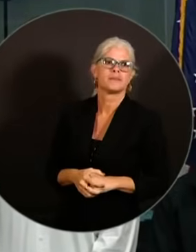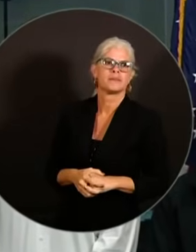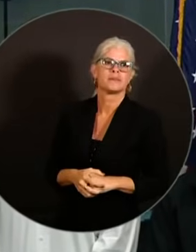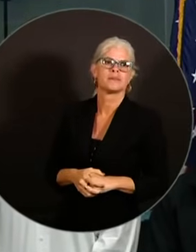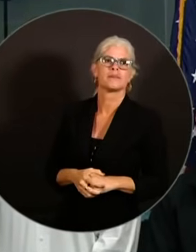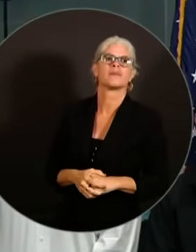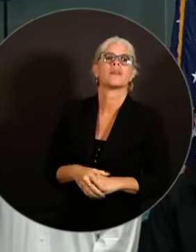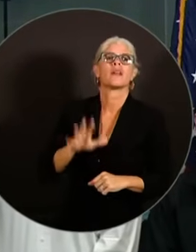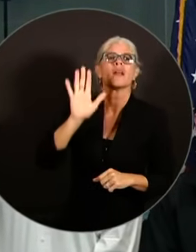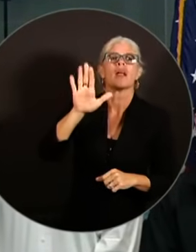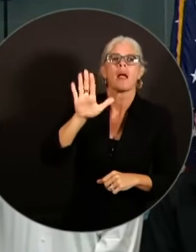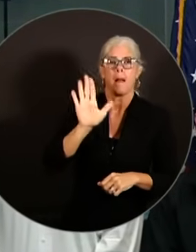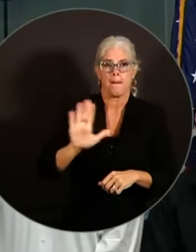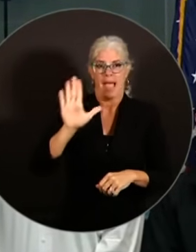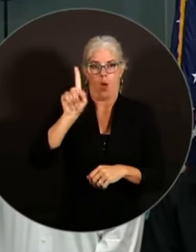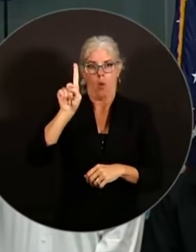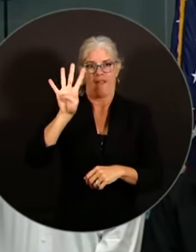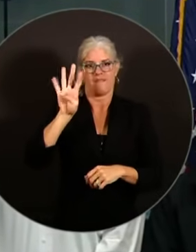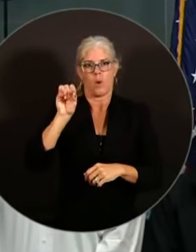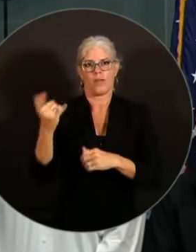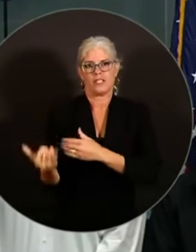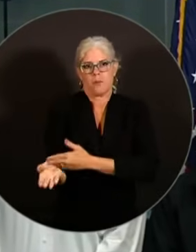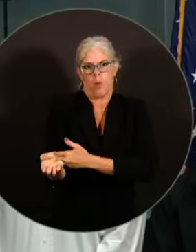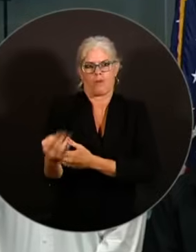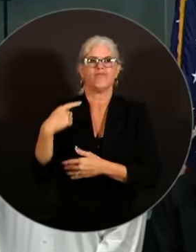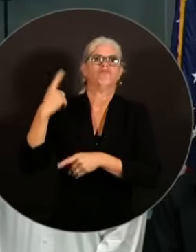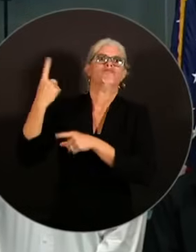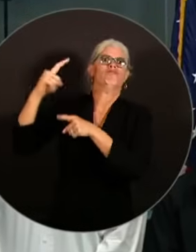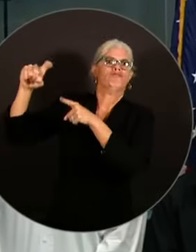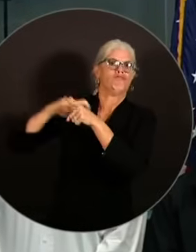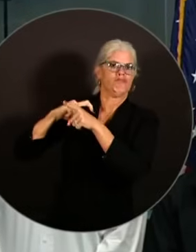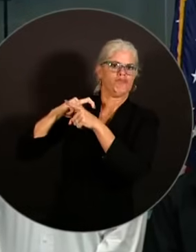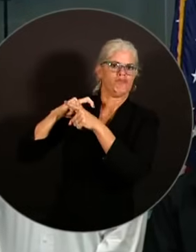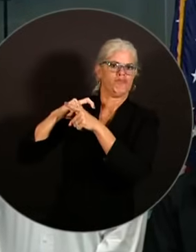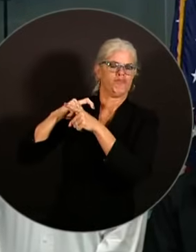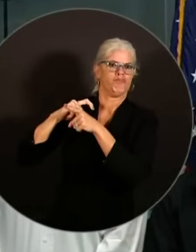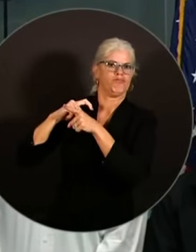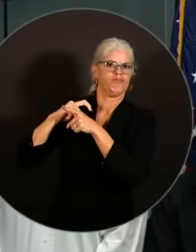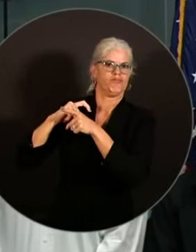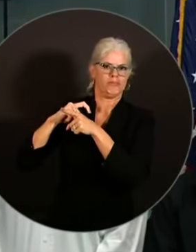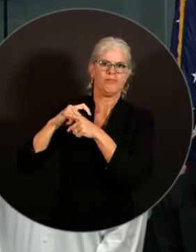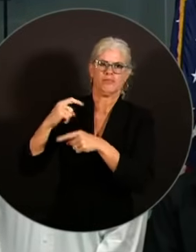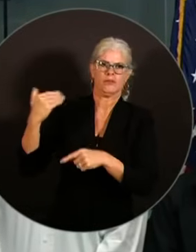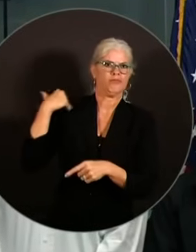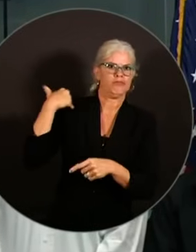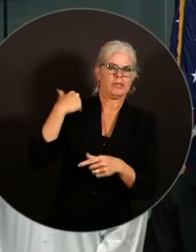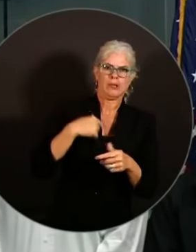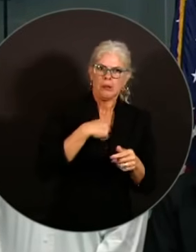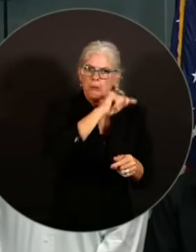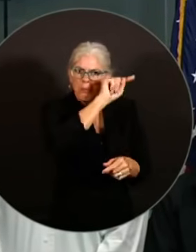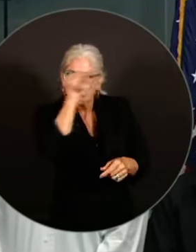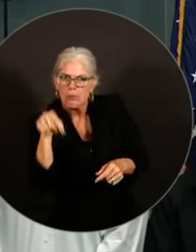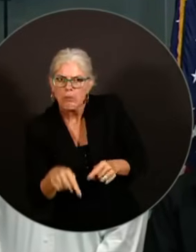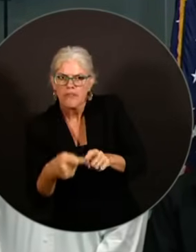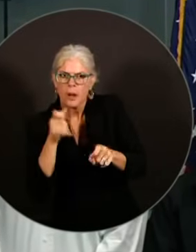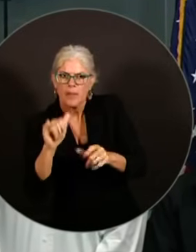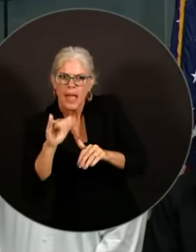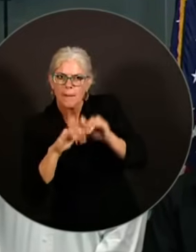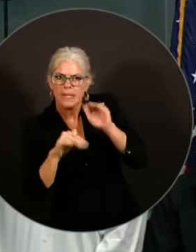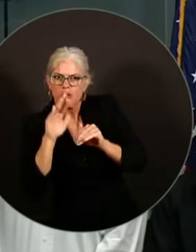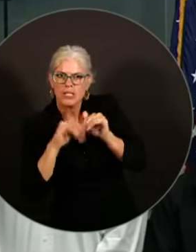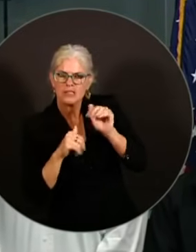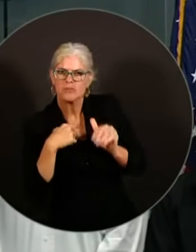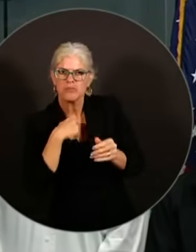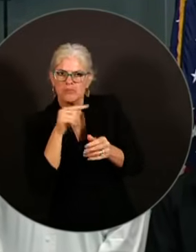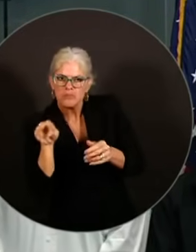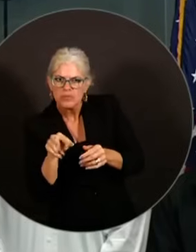about 1:40 this morning, I received a phone call, woke up, got over here from that building to this building, got over